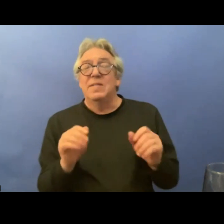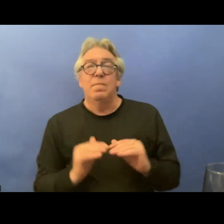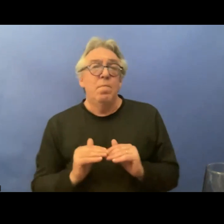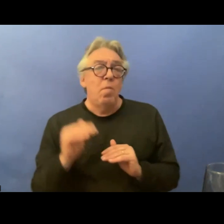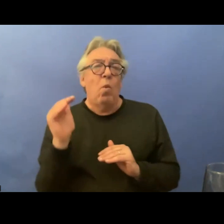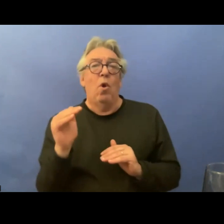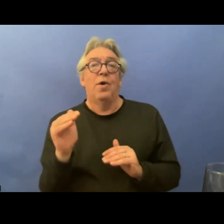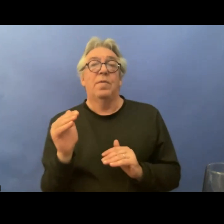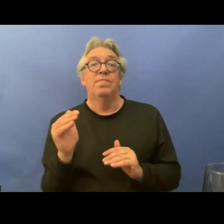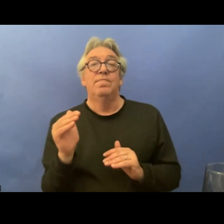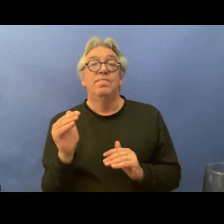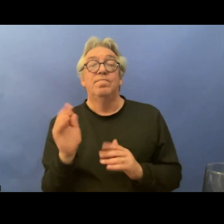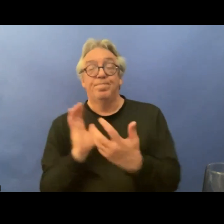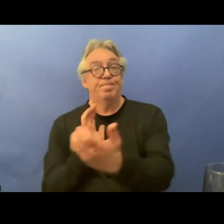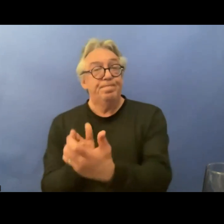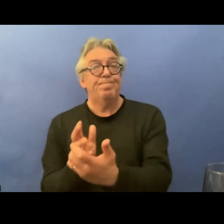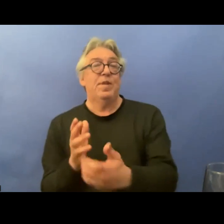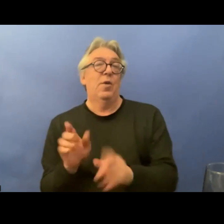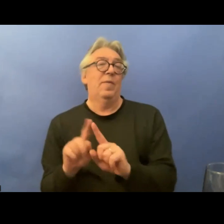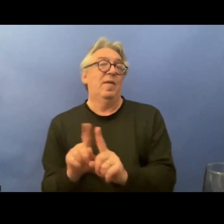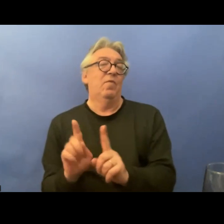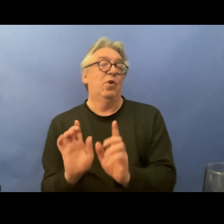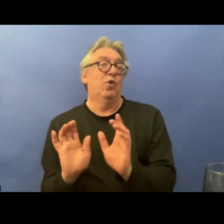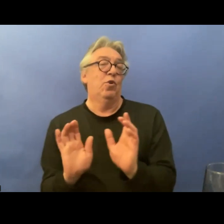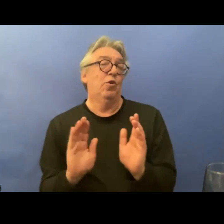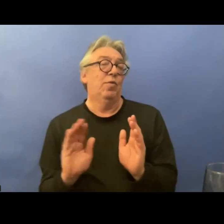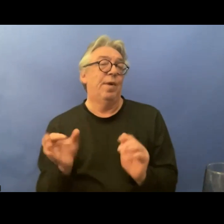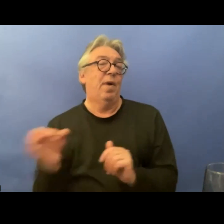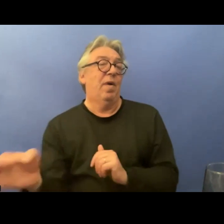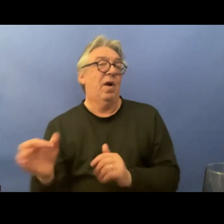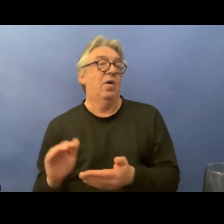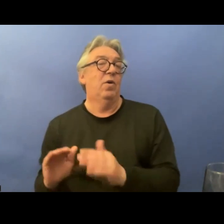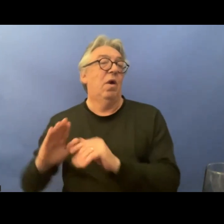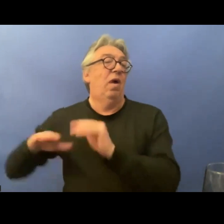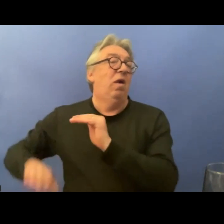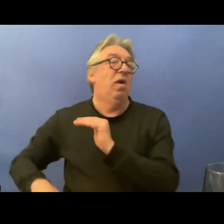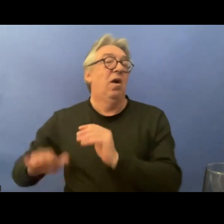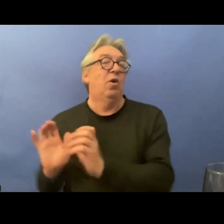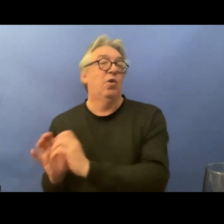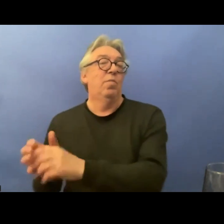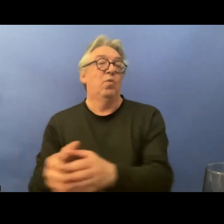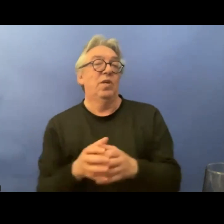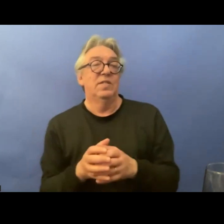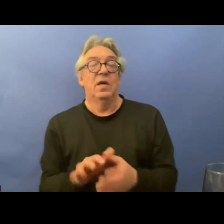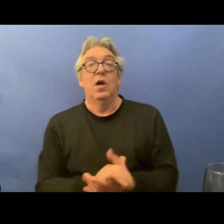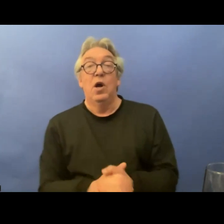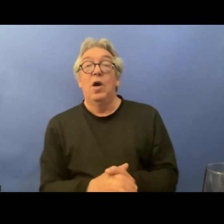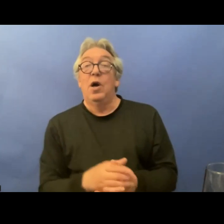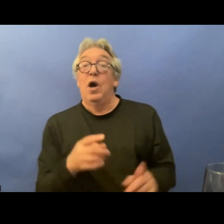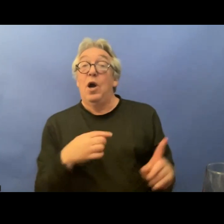of communities, including, of course, persons with disabilities. My colleague Mahpikai